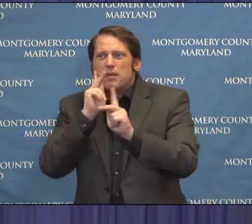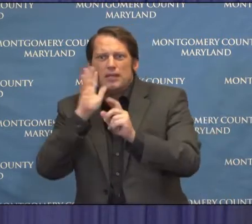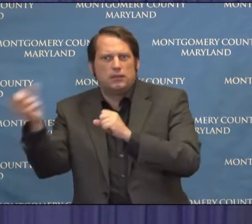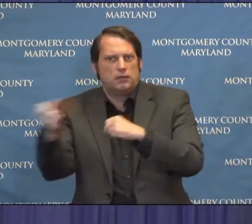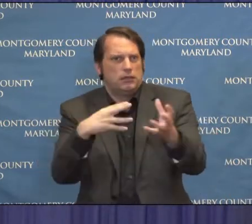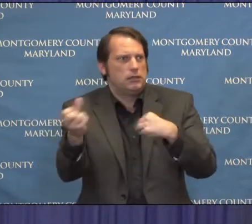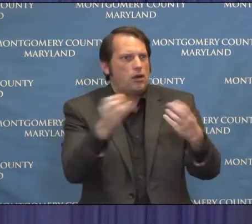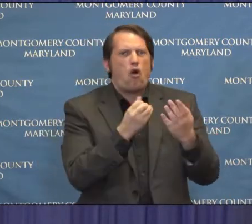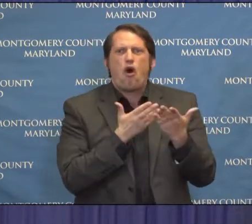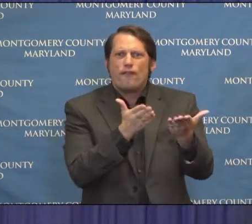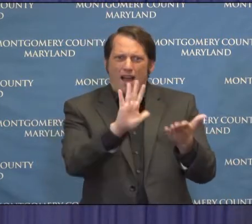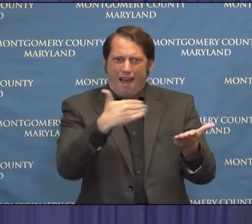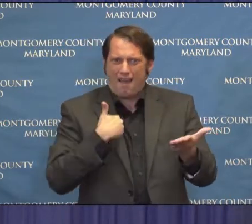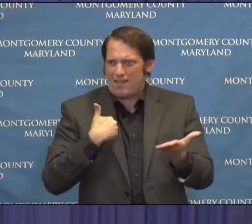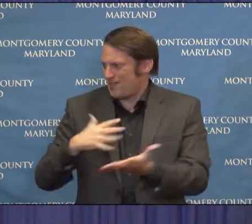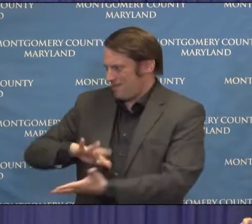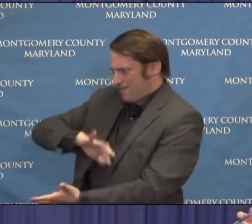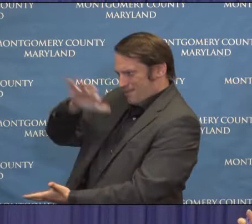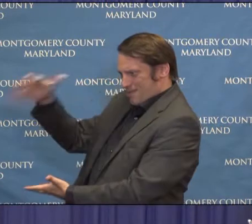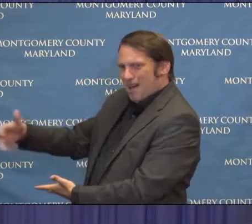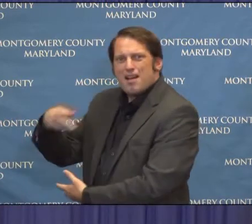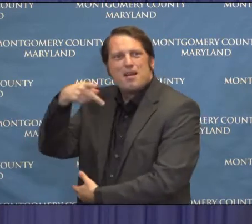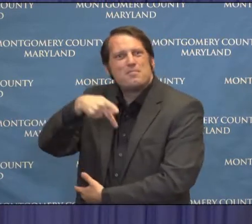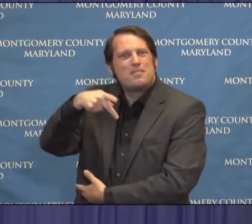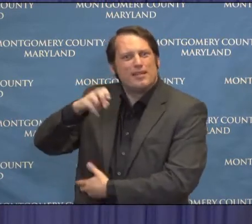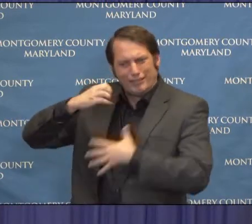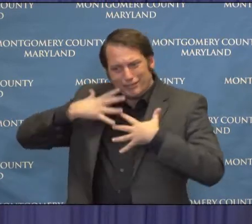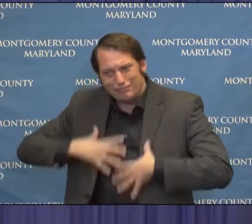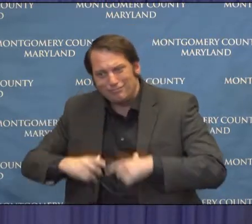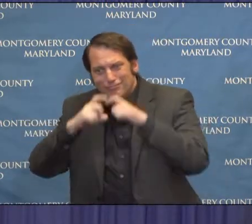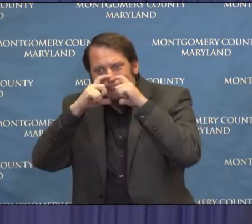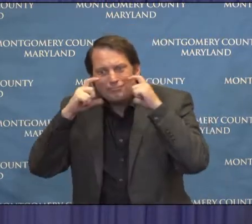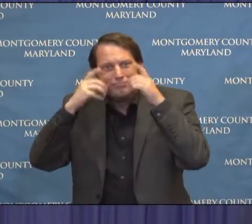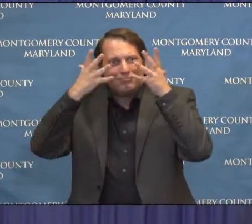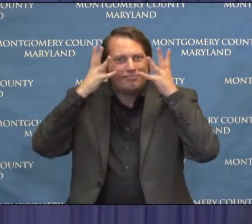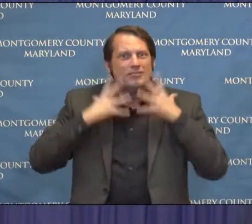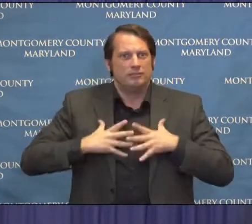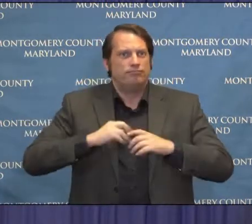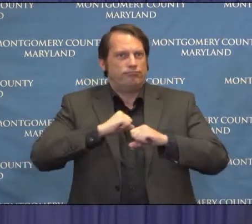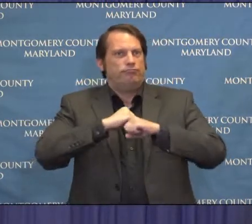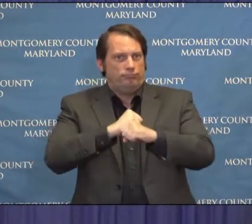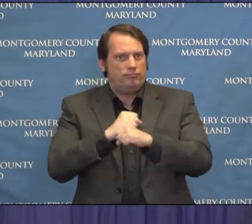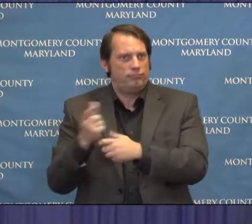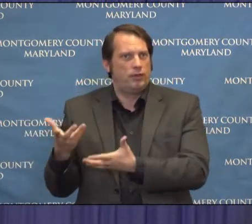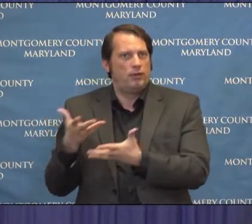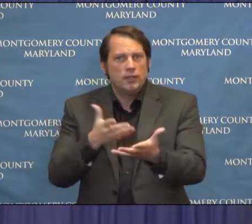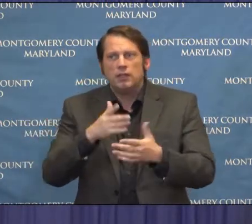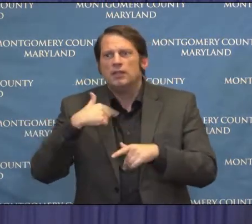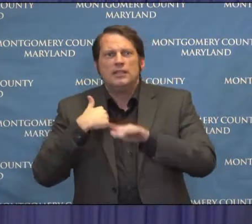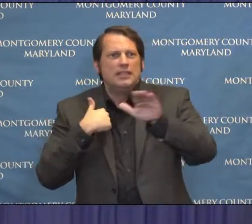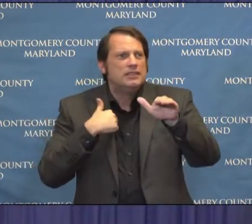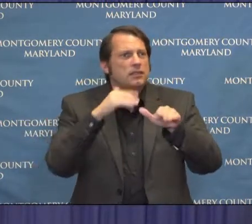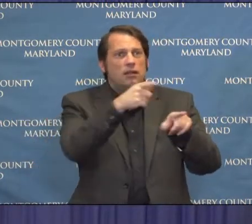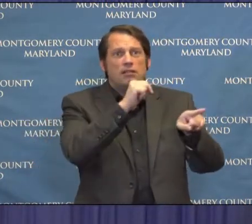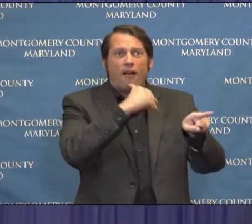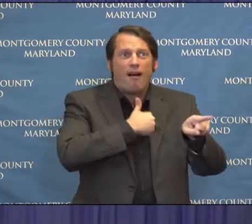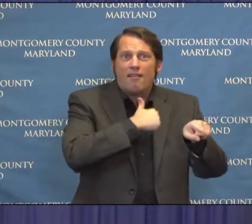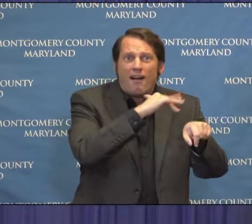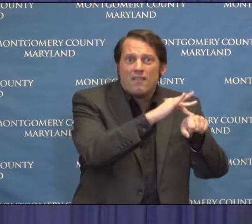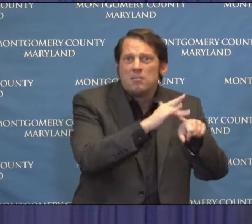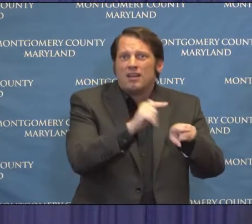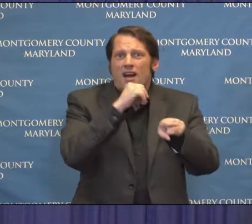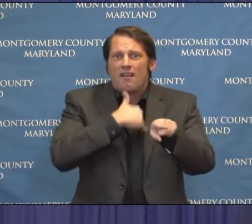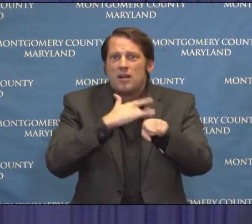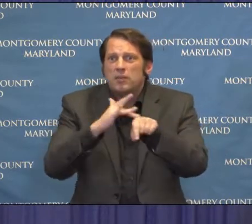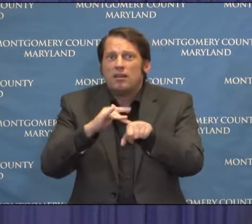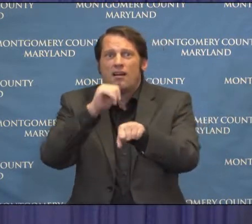prices. And then you come to find out that it's either not available, then you want it or not the thing that you thought it was, and